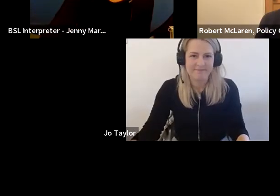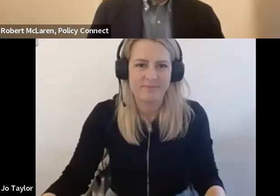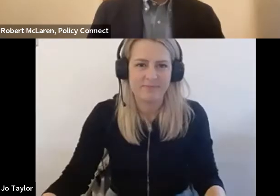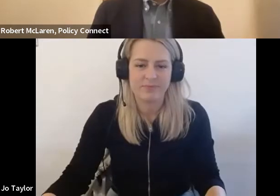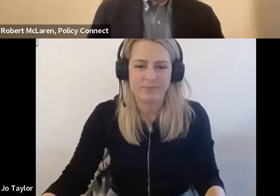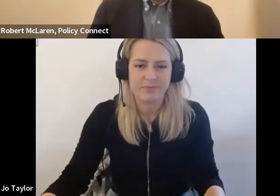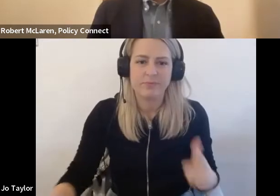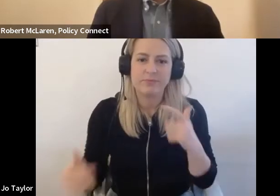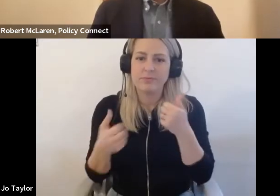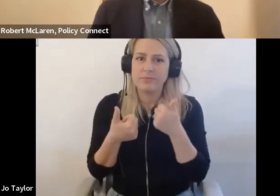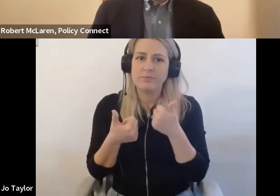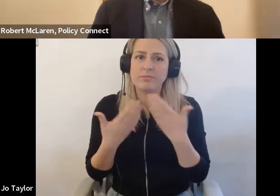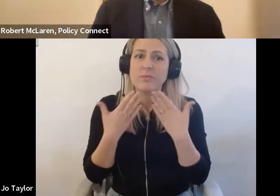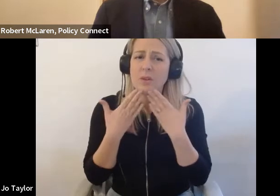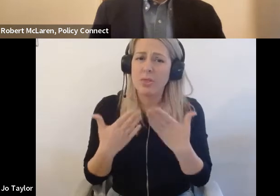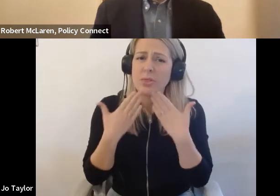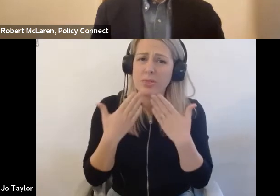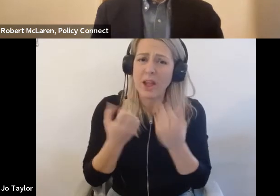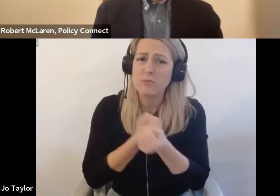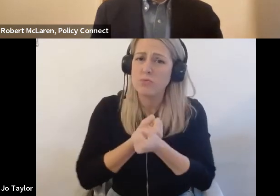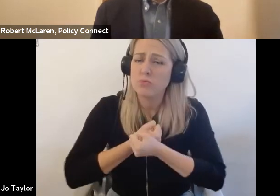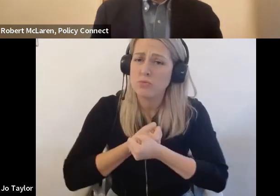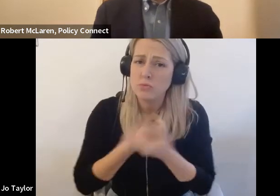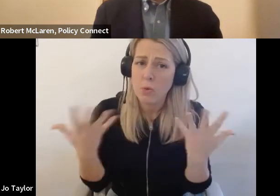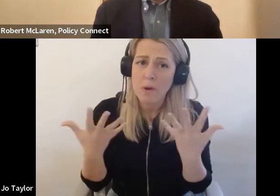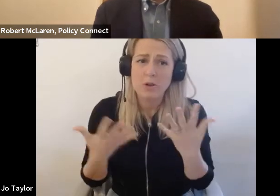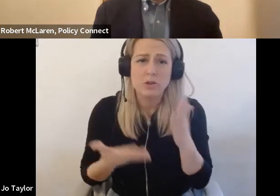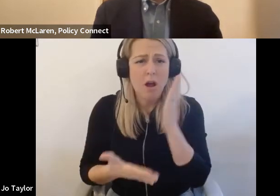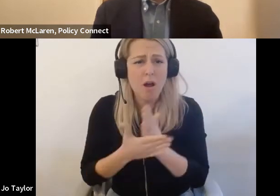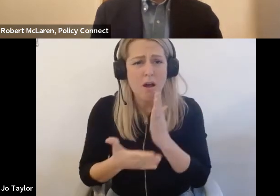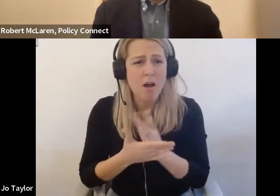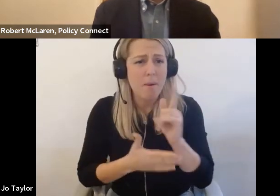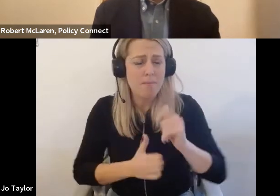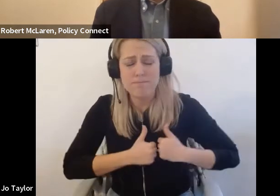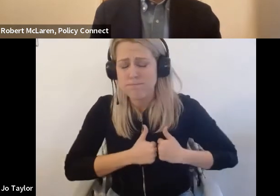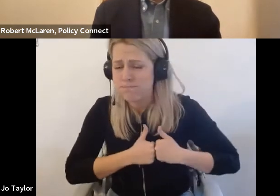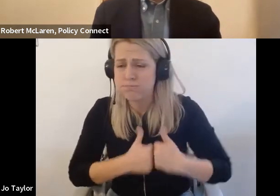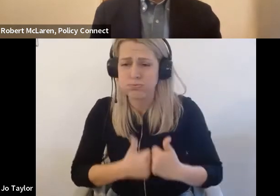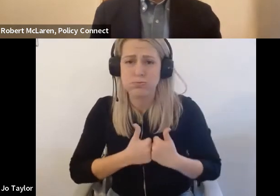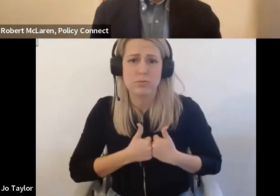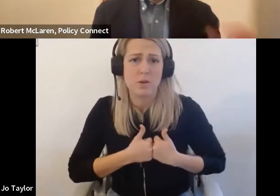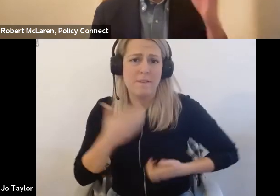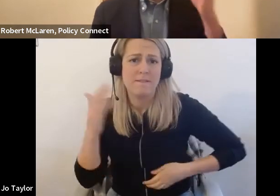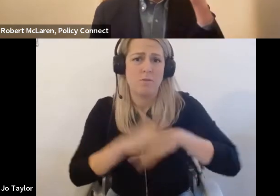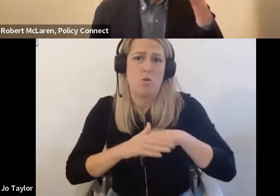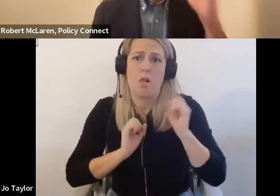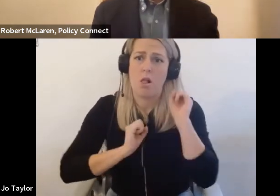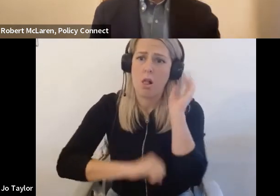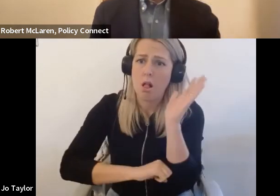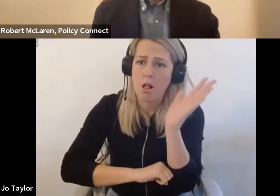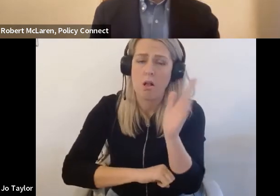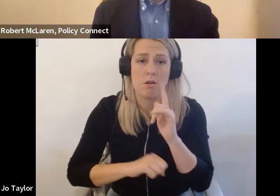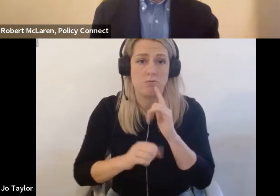Thanks so much. That was an amazingly passionate speech and really well-rounded as well. And really appreciated